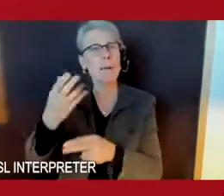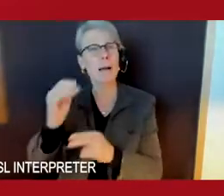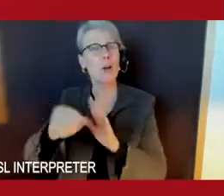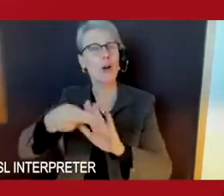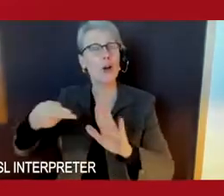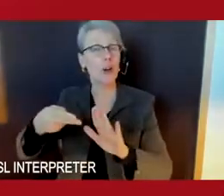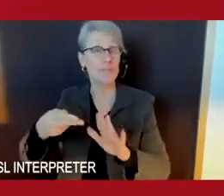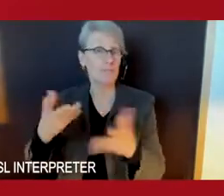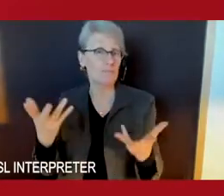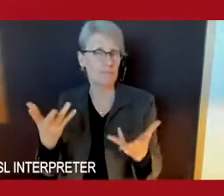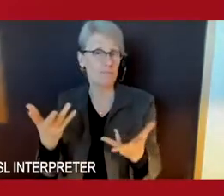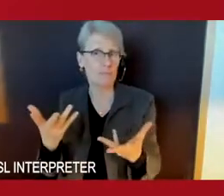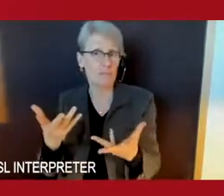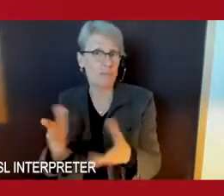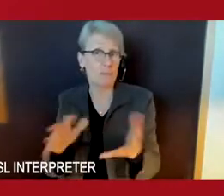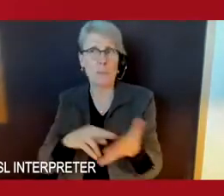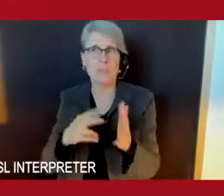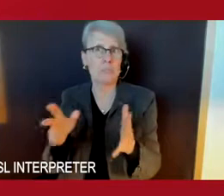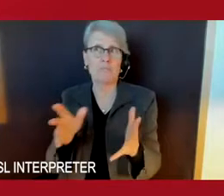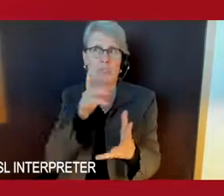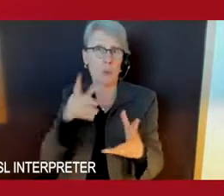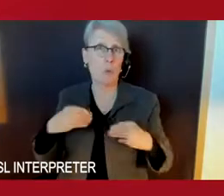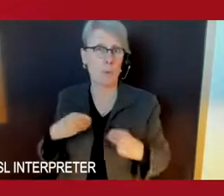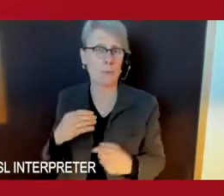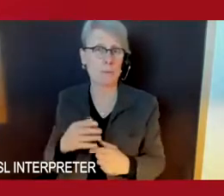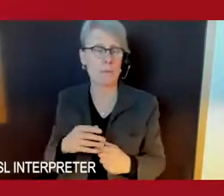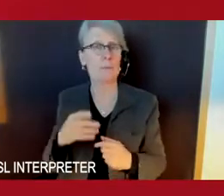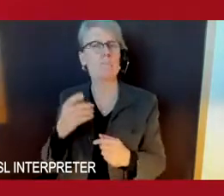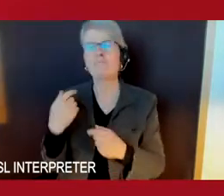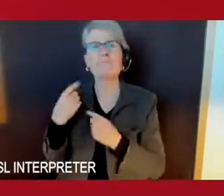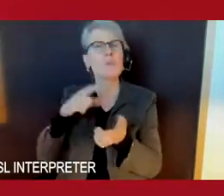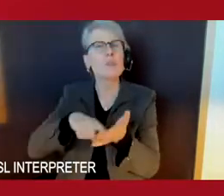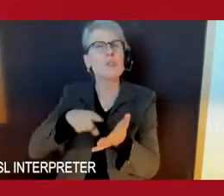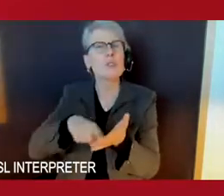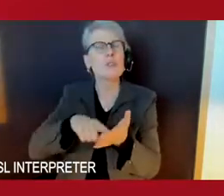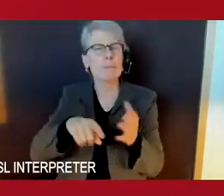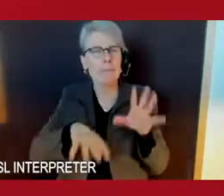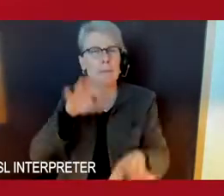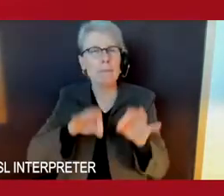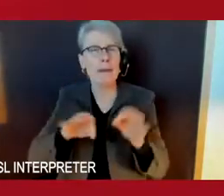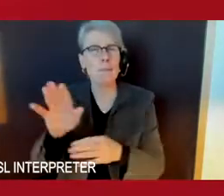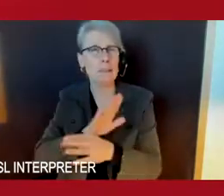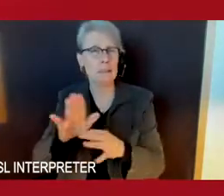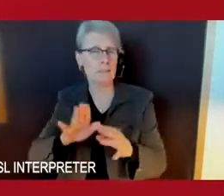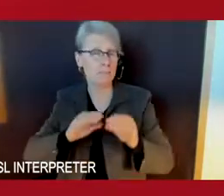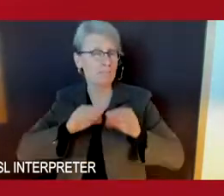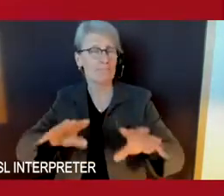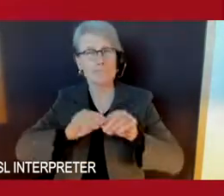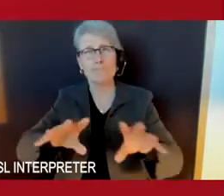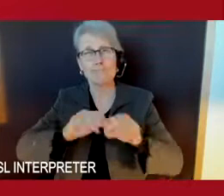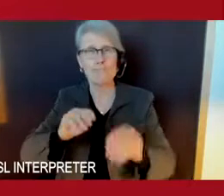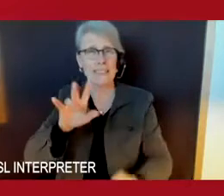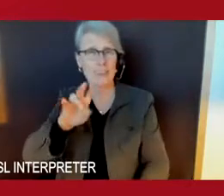own their brands. They're, in fact, the latest research is that businesses are not